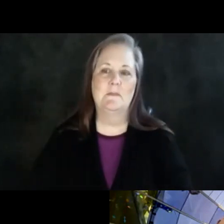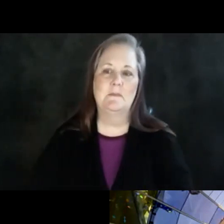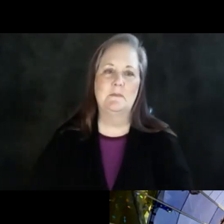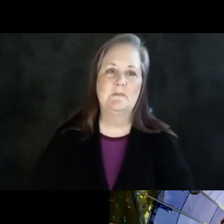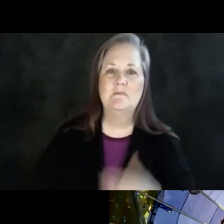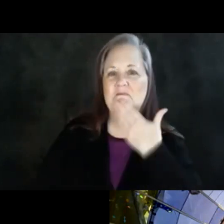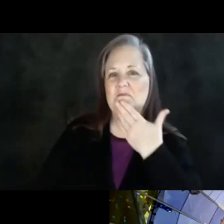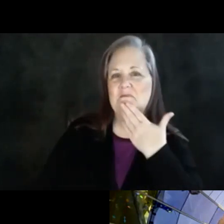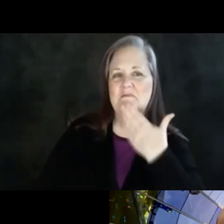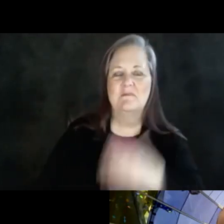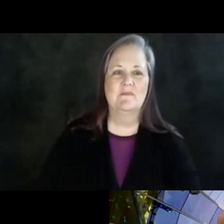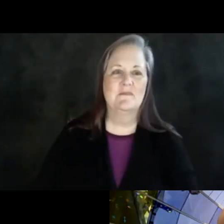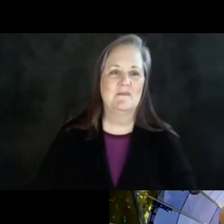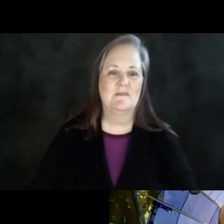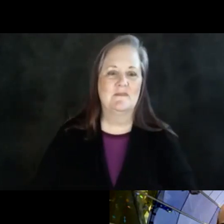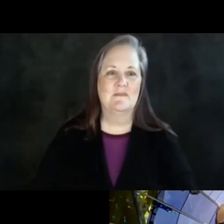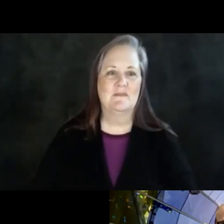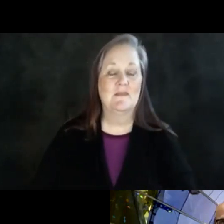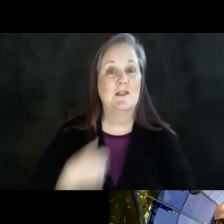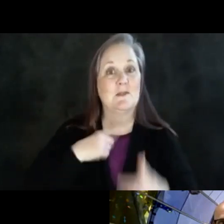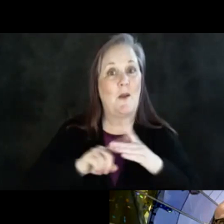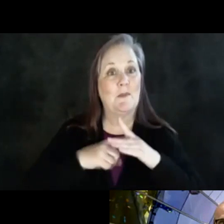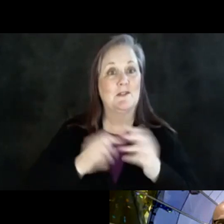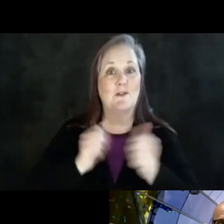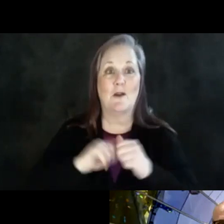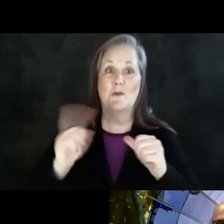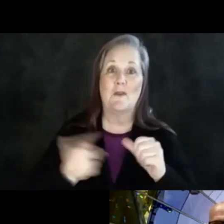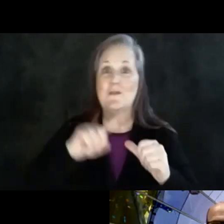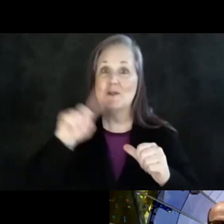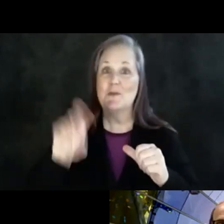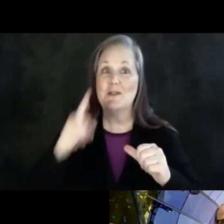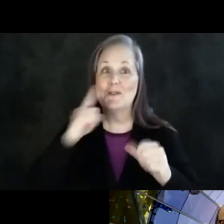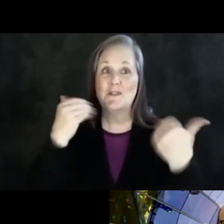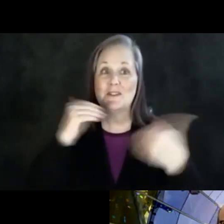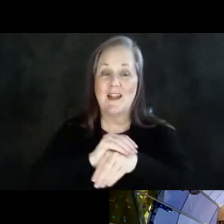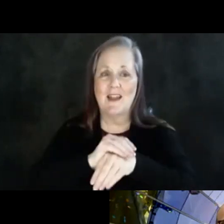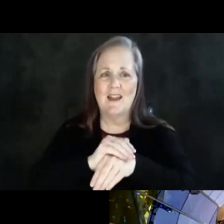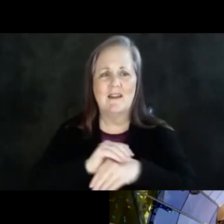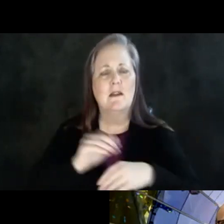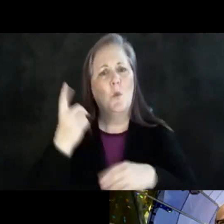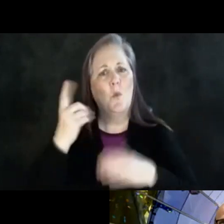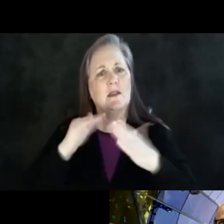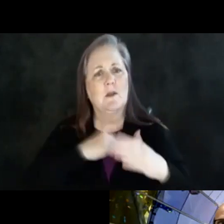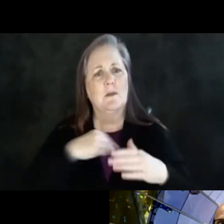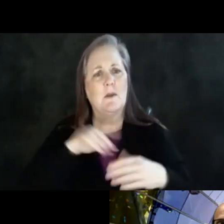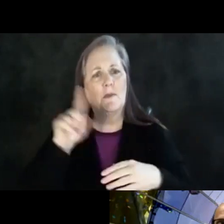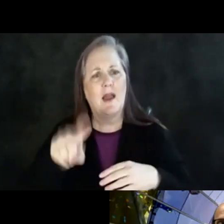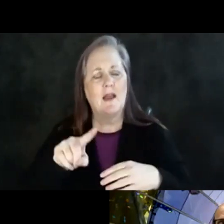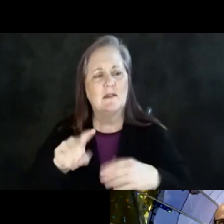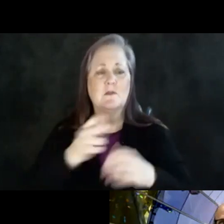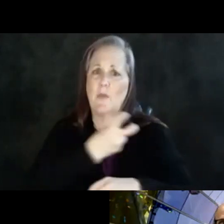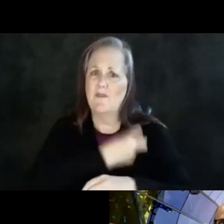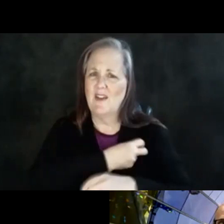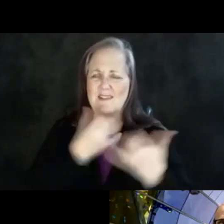Thank you, Rachel. So with that said, I'm gonna start our first question of the night. A community member asked, since with the vaccine, there's